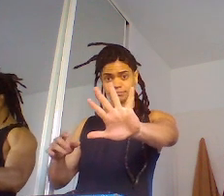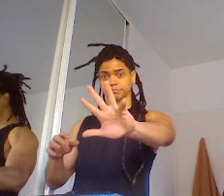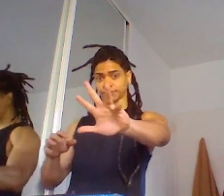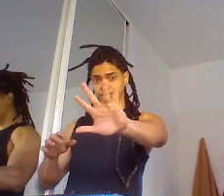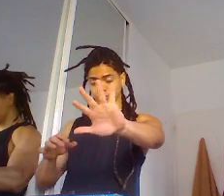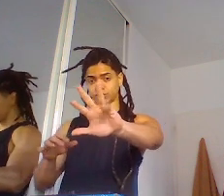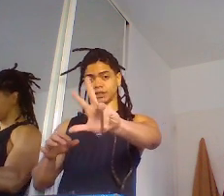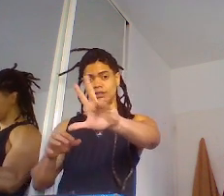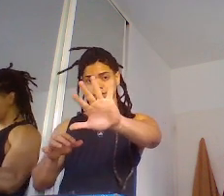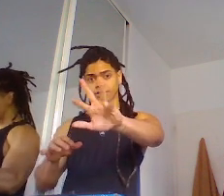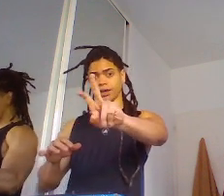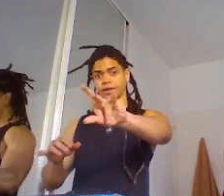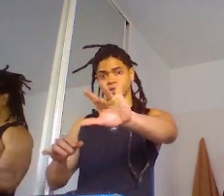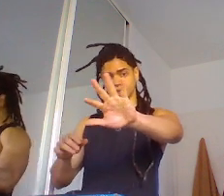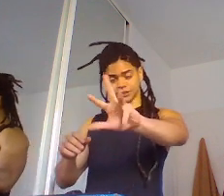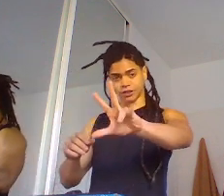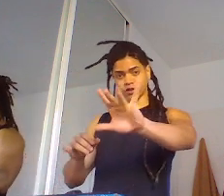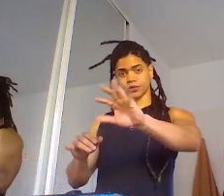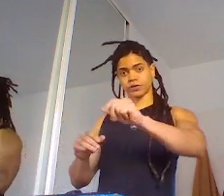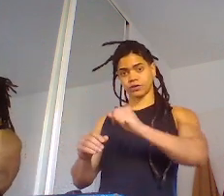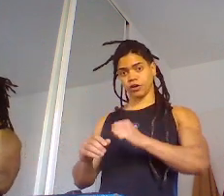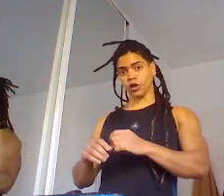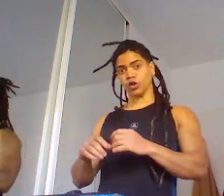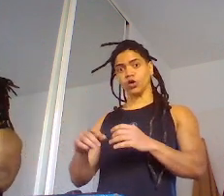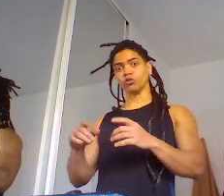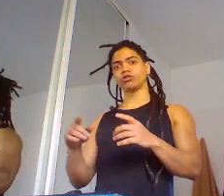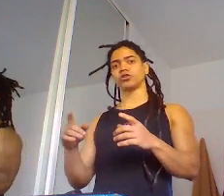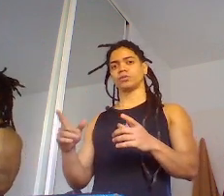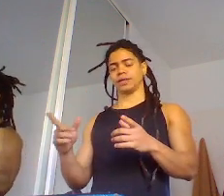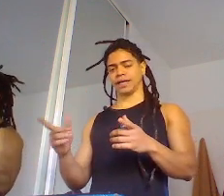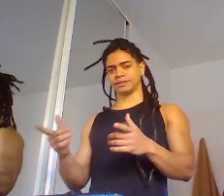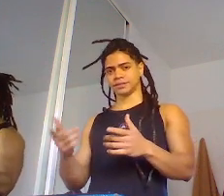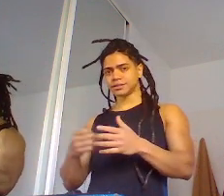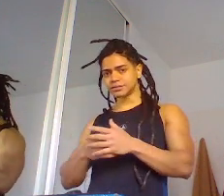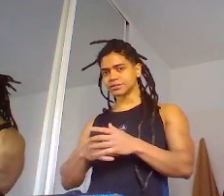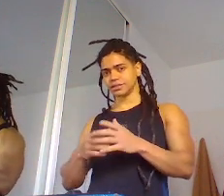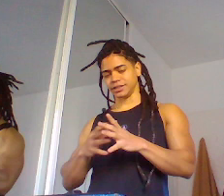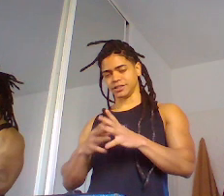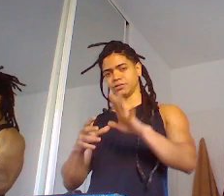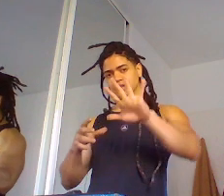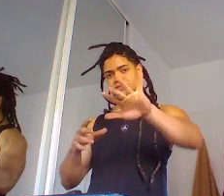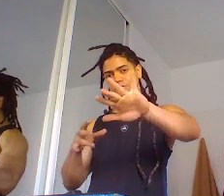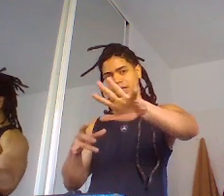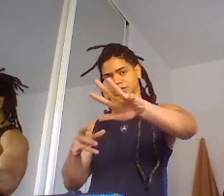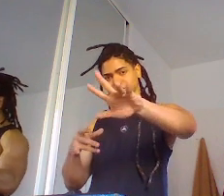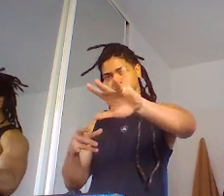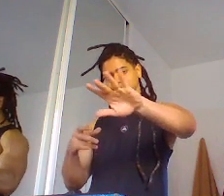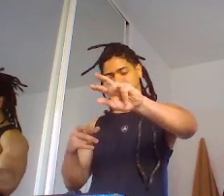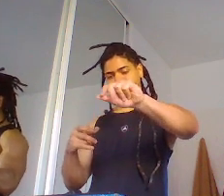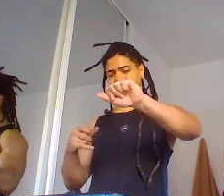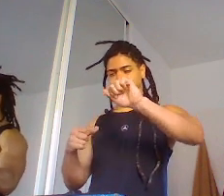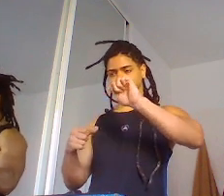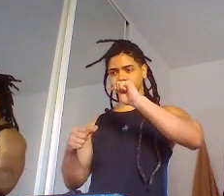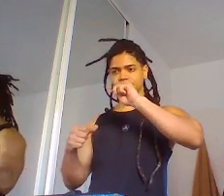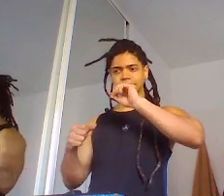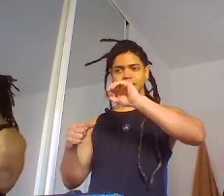Investment, okay, is another long-term asset here. Investment.